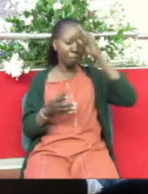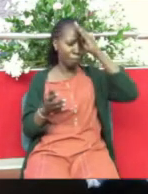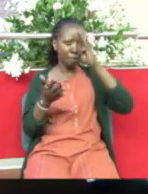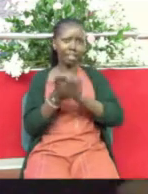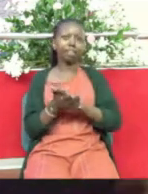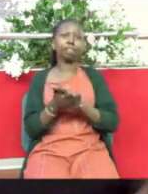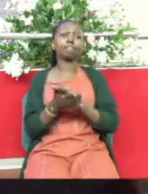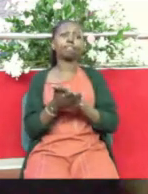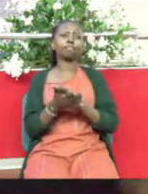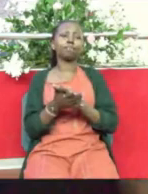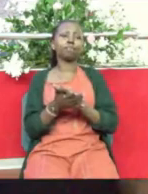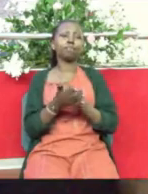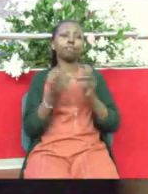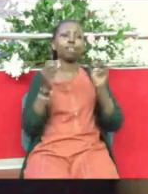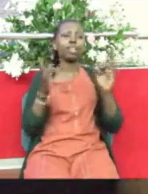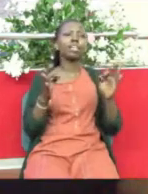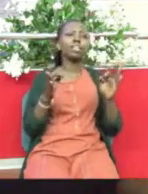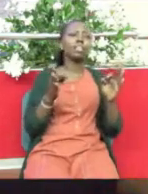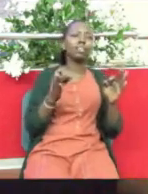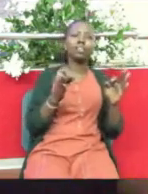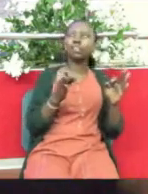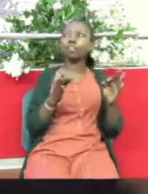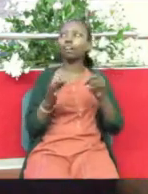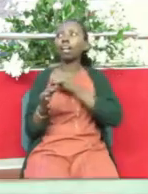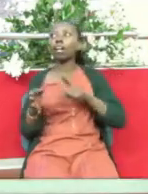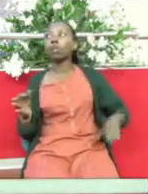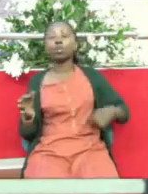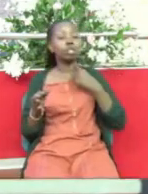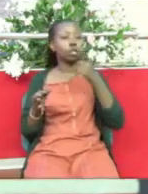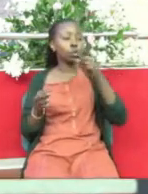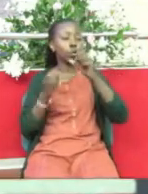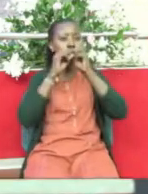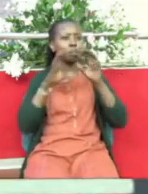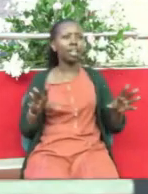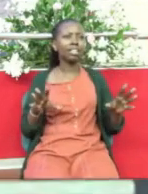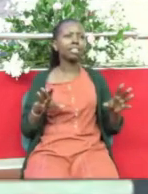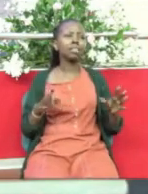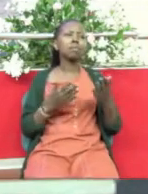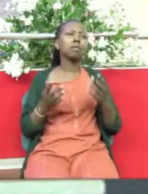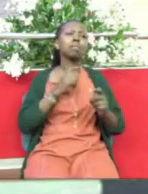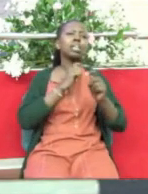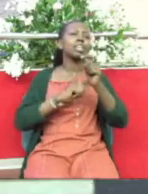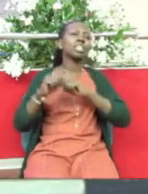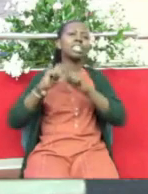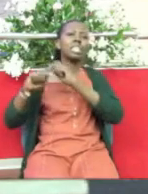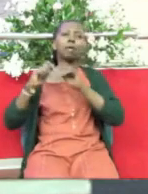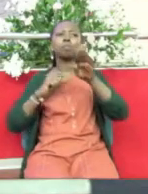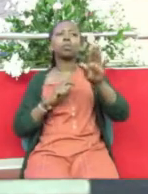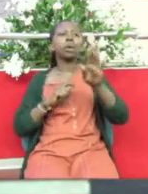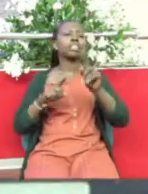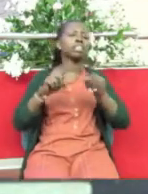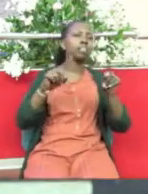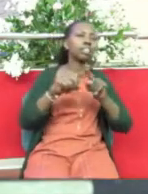asifiwe. Amen. Irrespective of your tribe, walk on it. Haijalishi kabila yako, tembea juu ya hilo neno. Because for some of us,